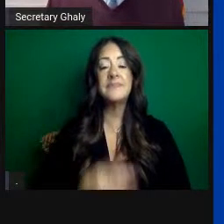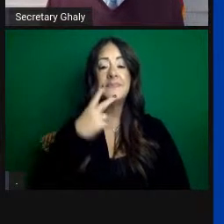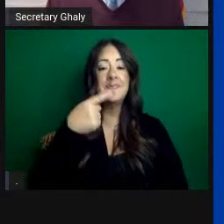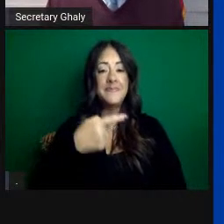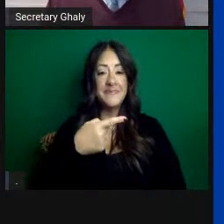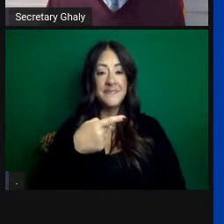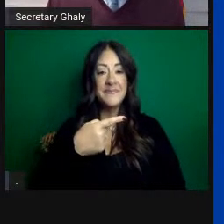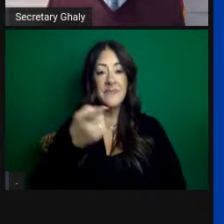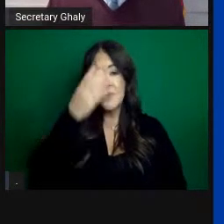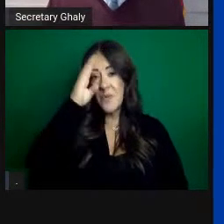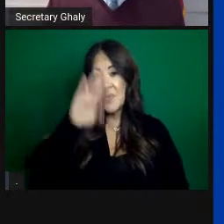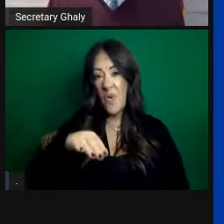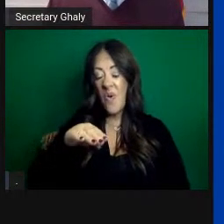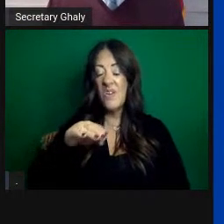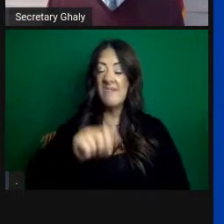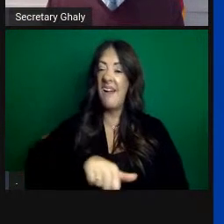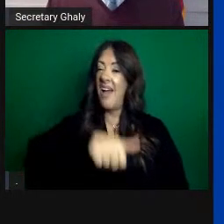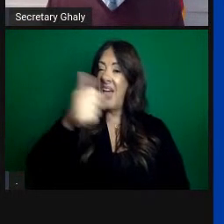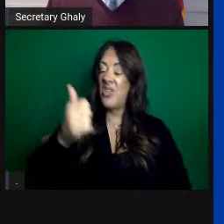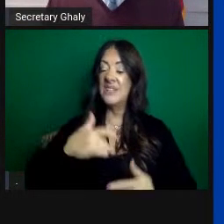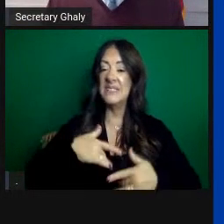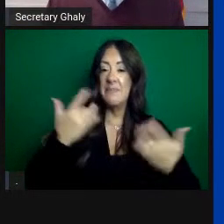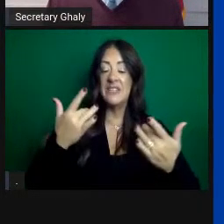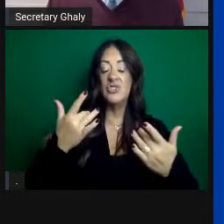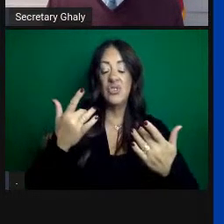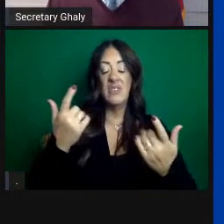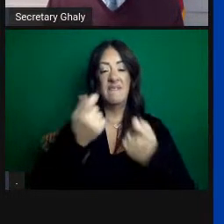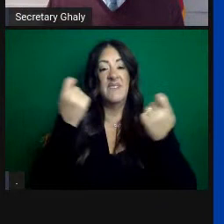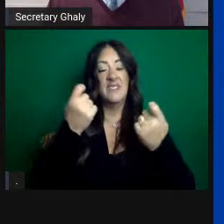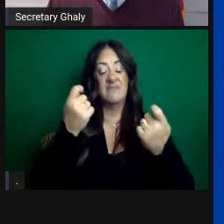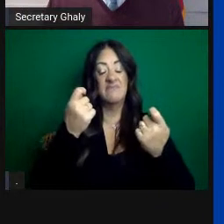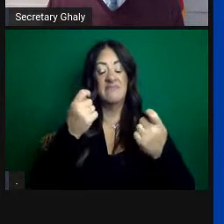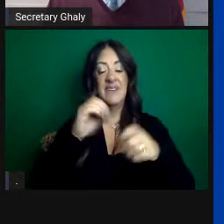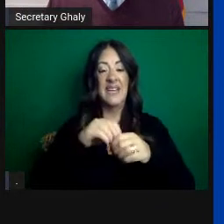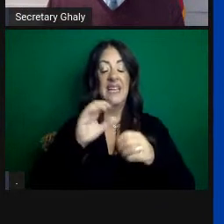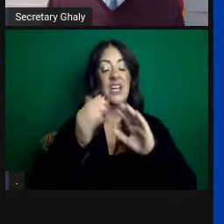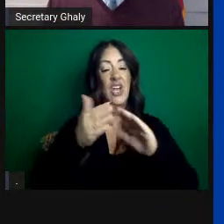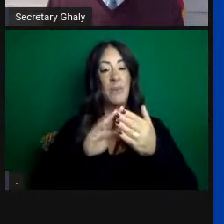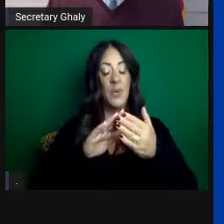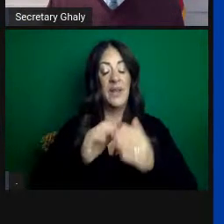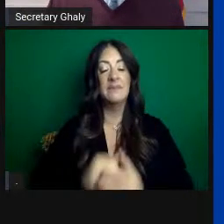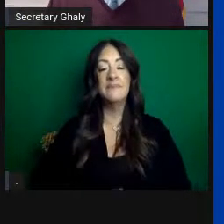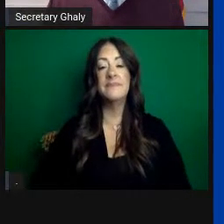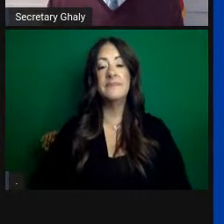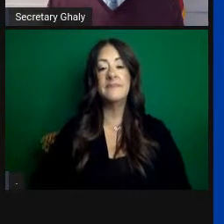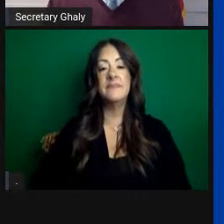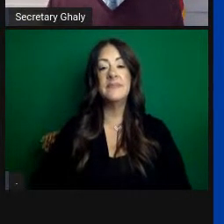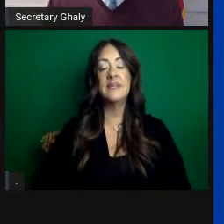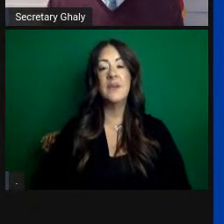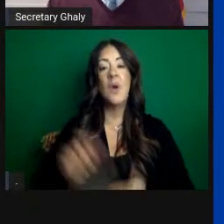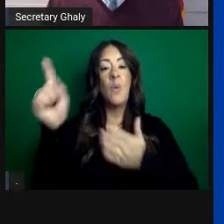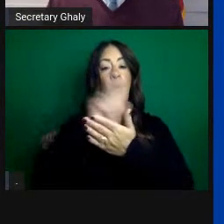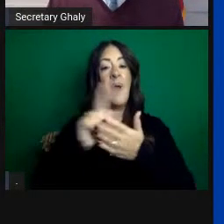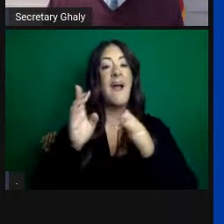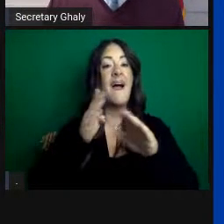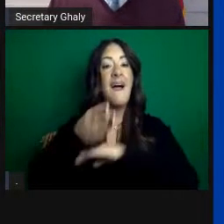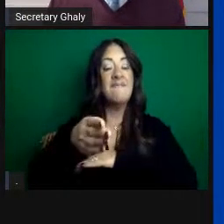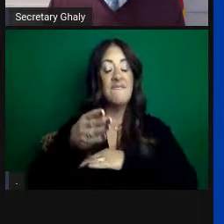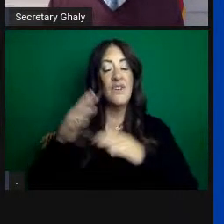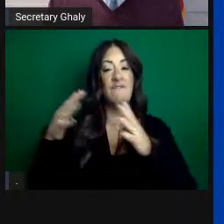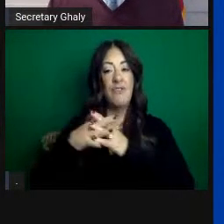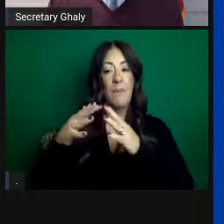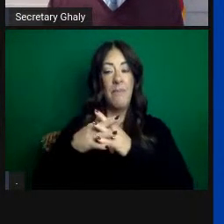And then soon after Lunar New Year, the following week, again, a chance and an opportunity for